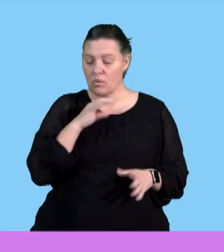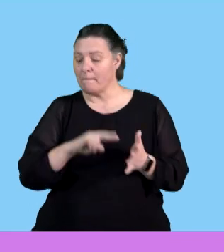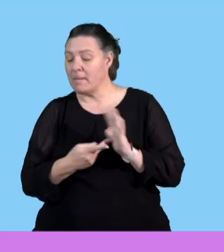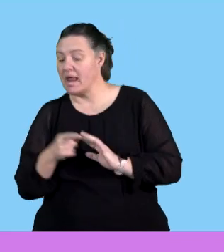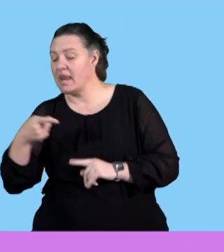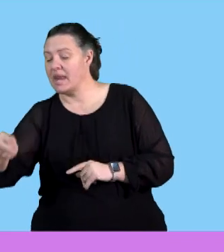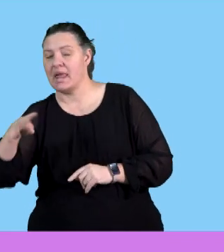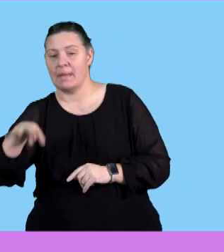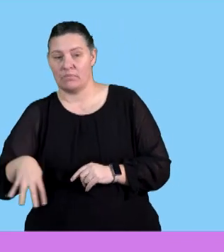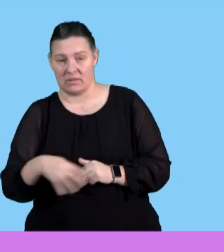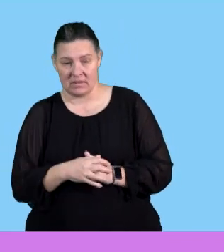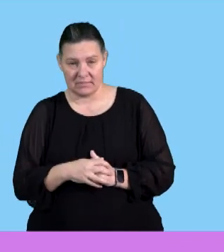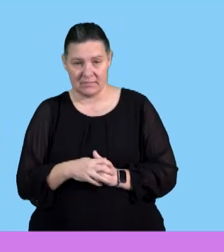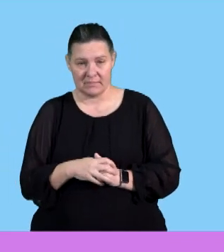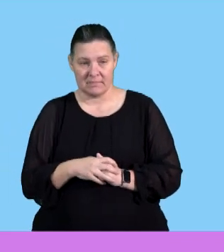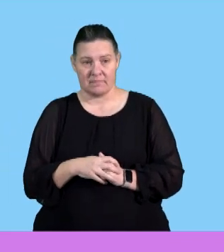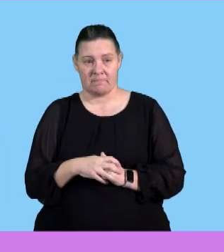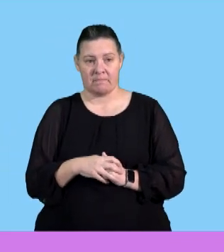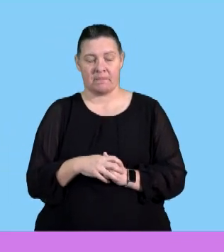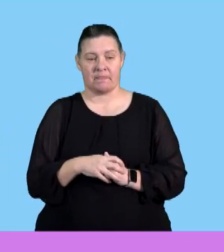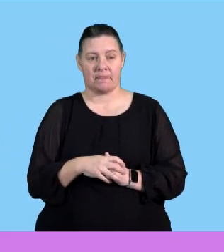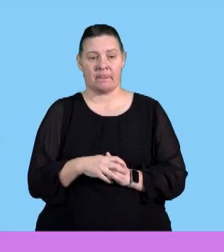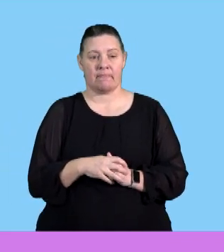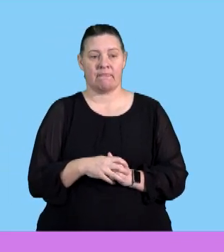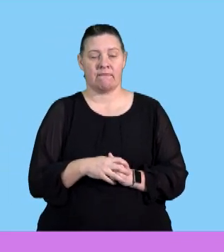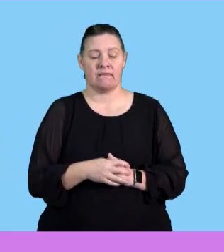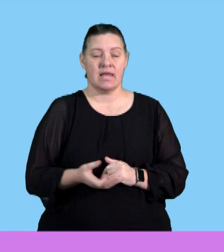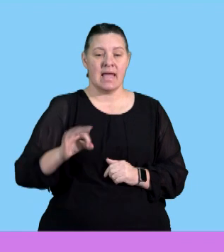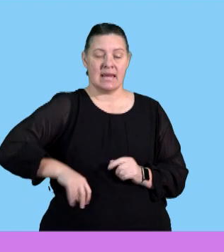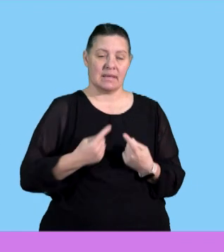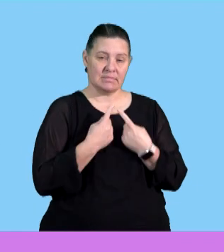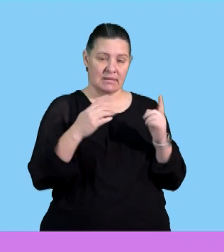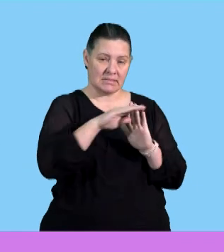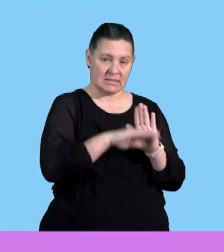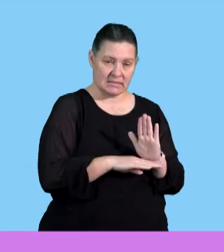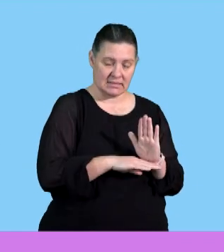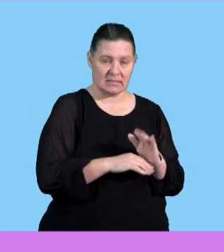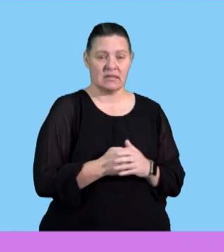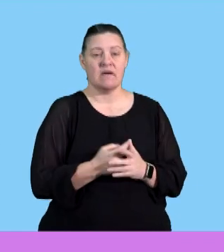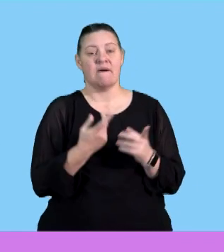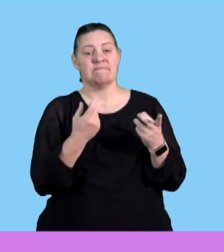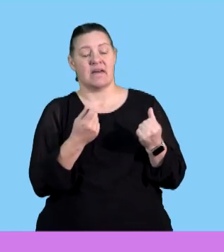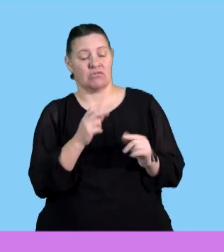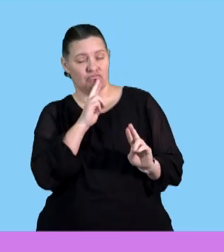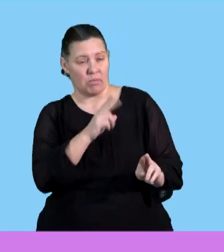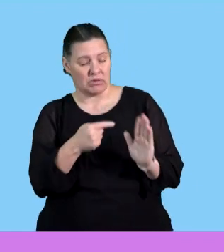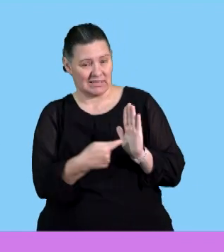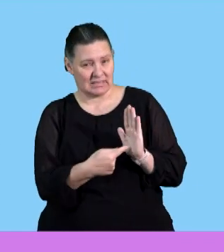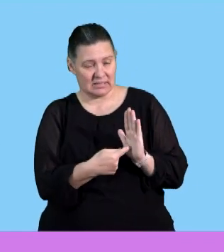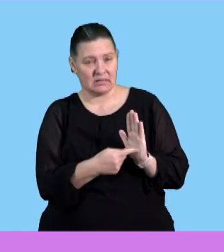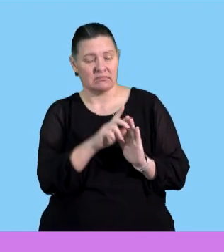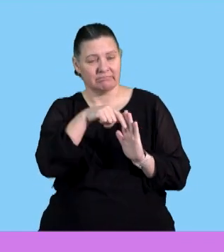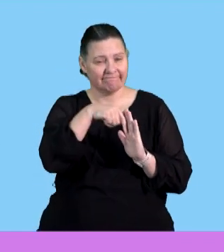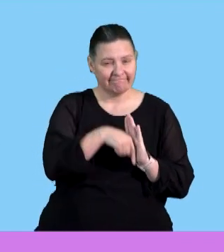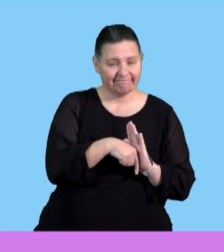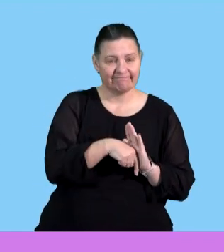March to plan for April. Then, an income statement, a financial